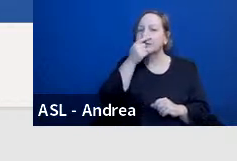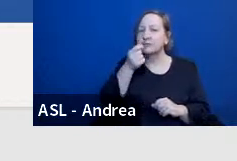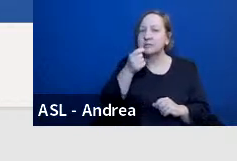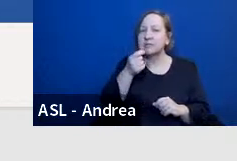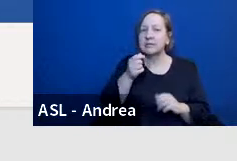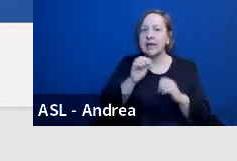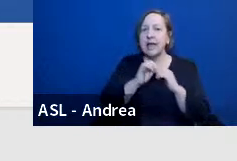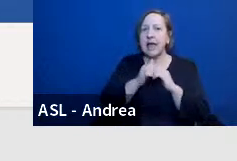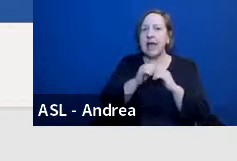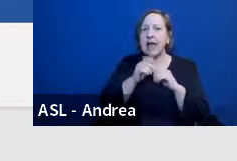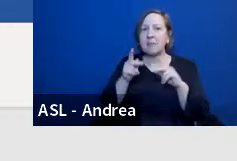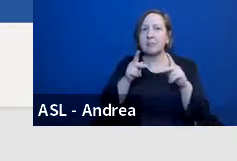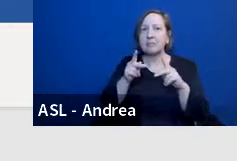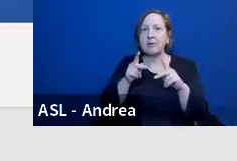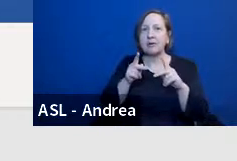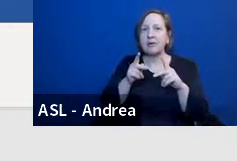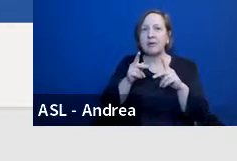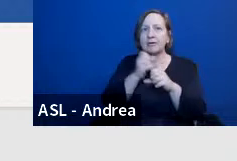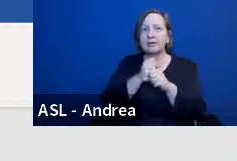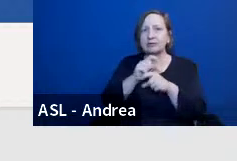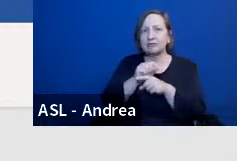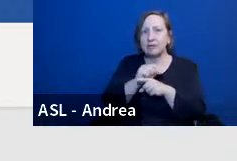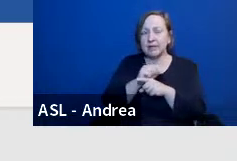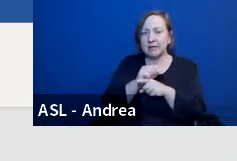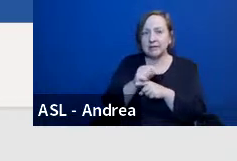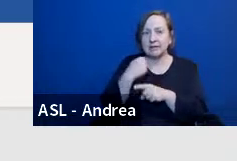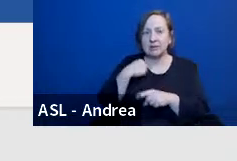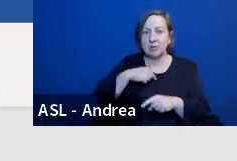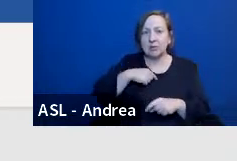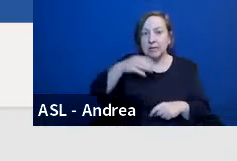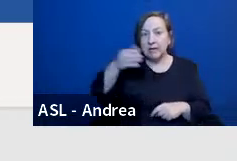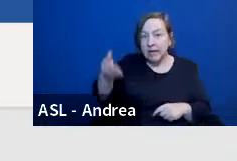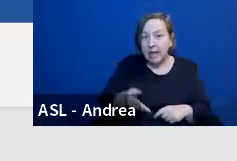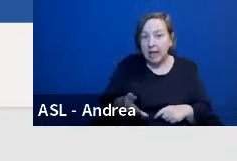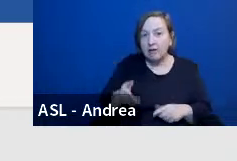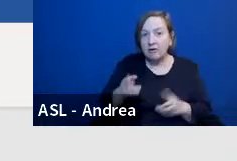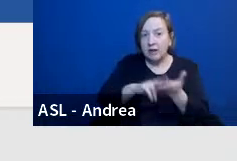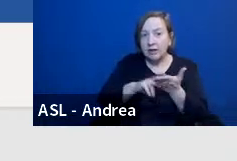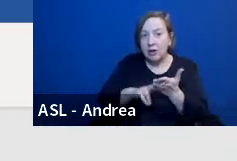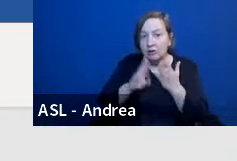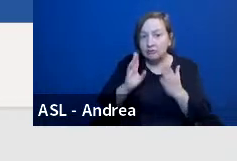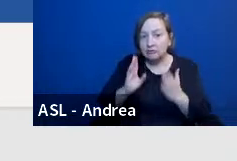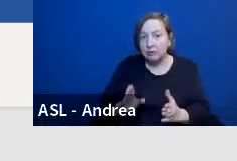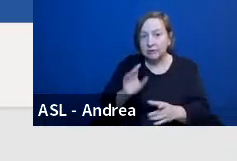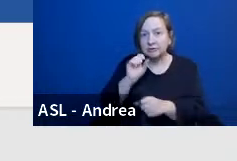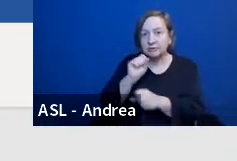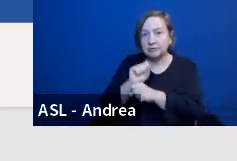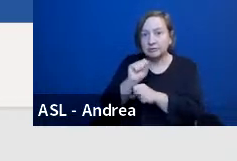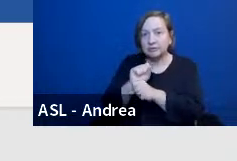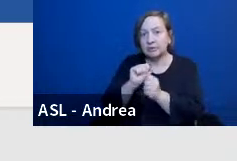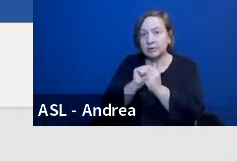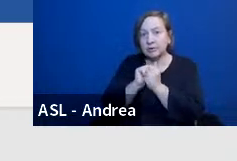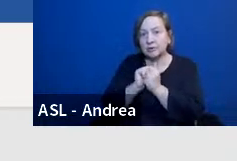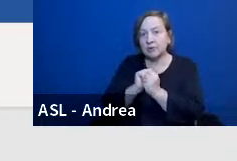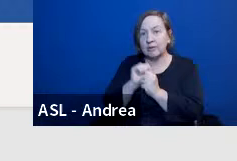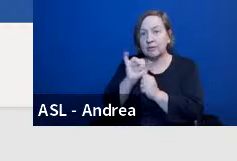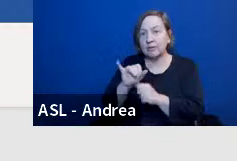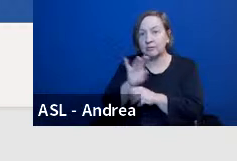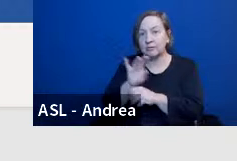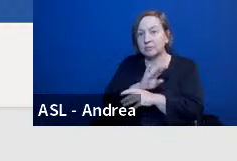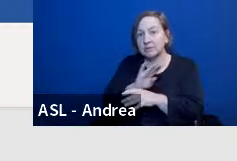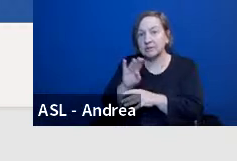folks trained. Is it that we would hire a contractor to work with these